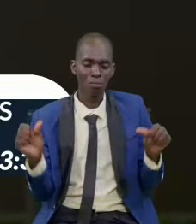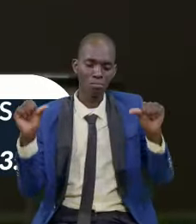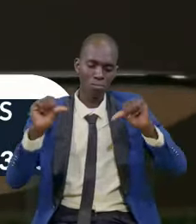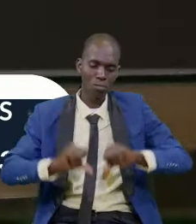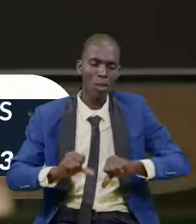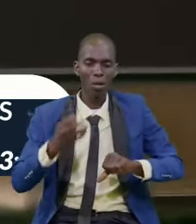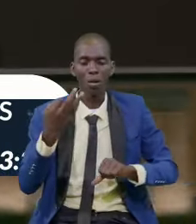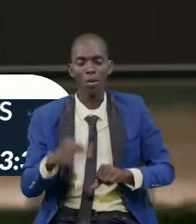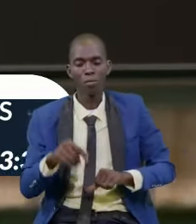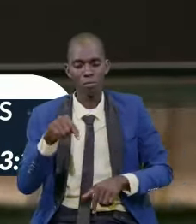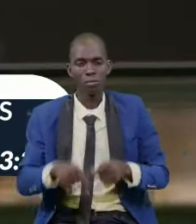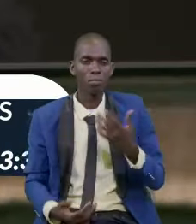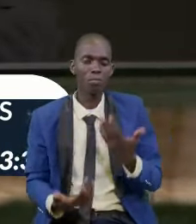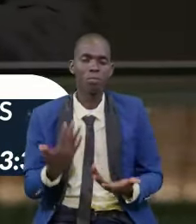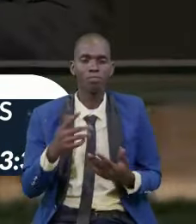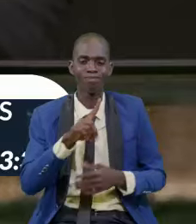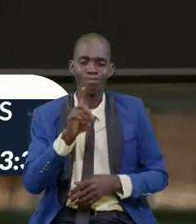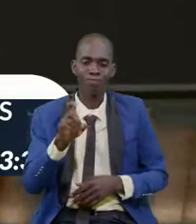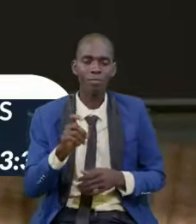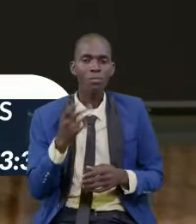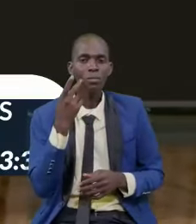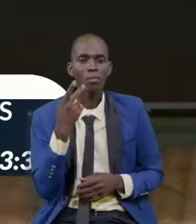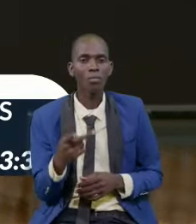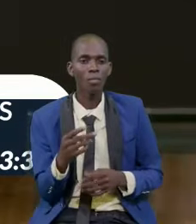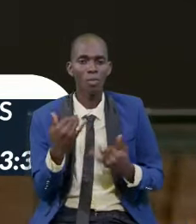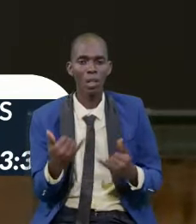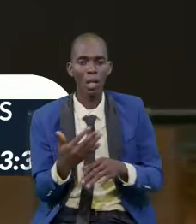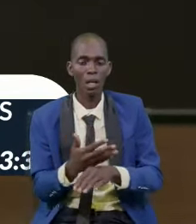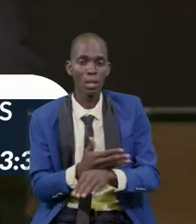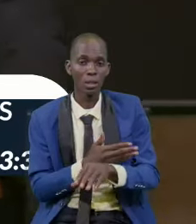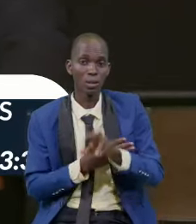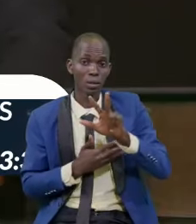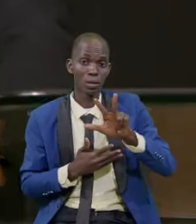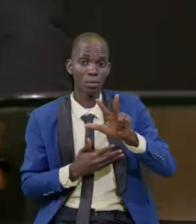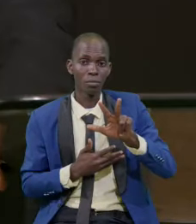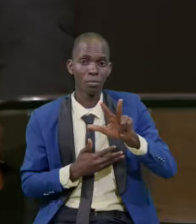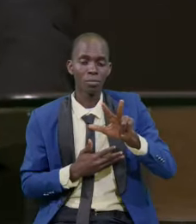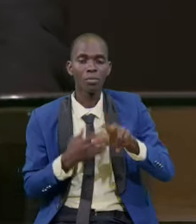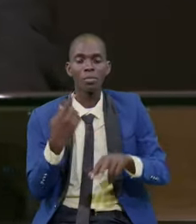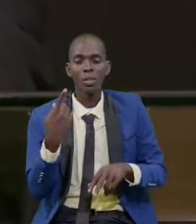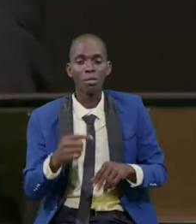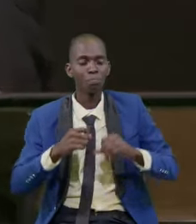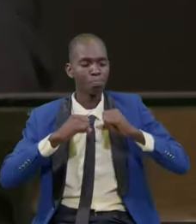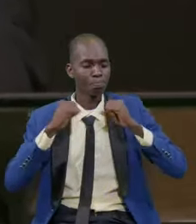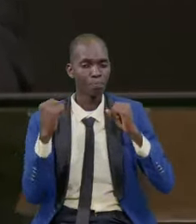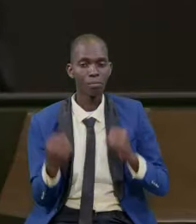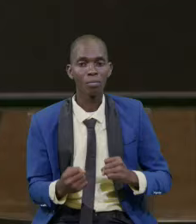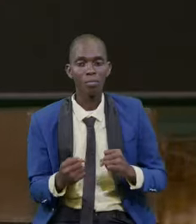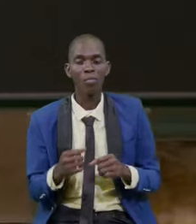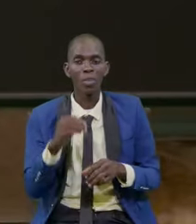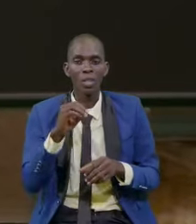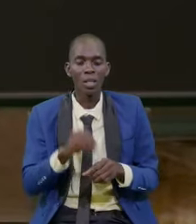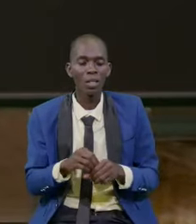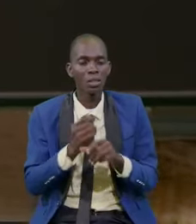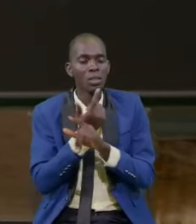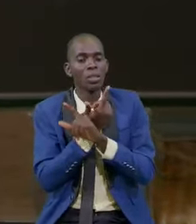damnation of hell? We come to number three now. Number three, the dynamite in